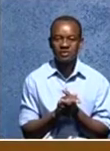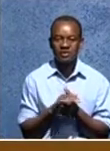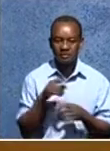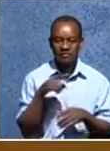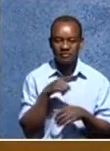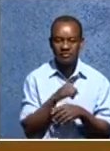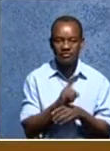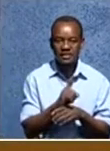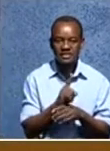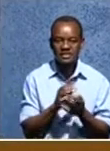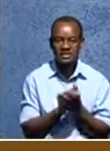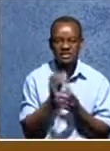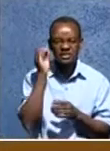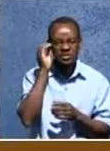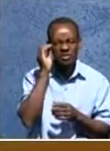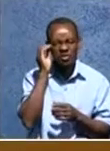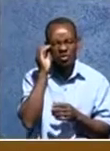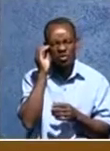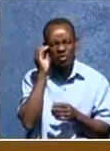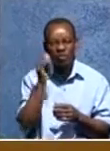see where you can afford. There's a perception,